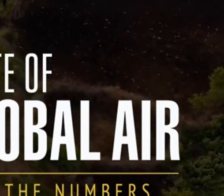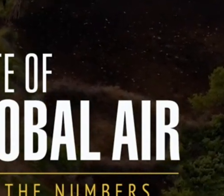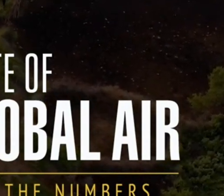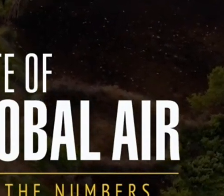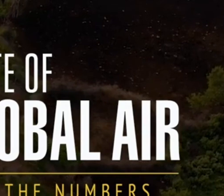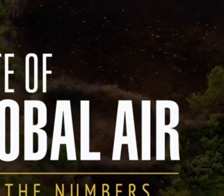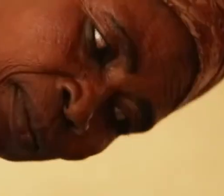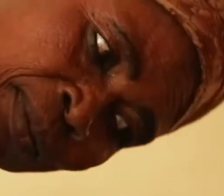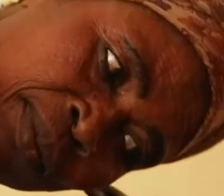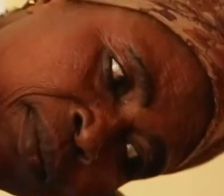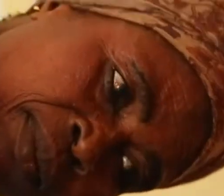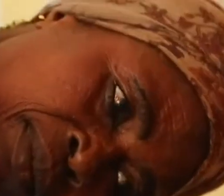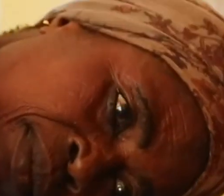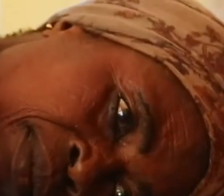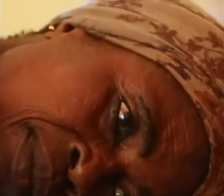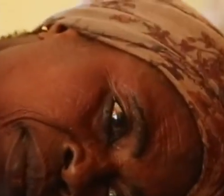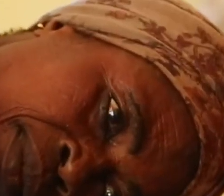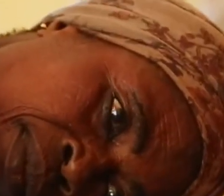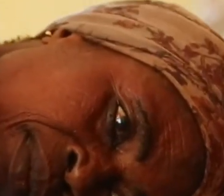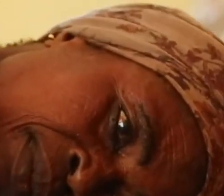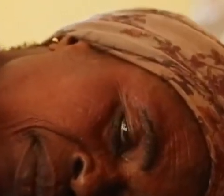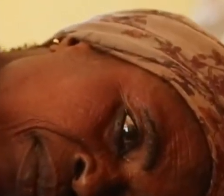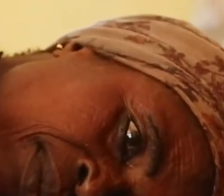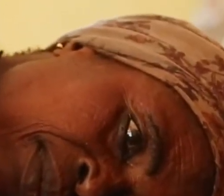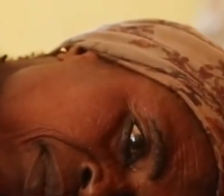piece for a doors open